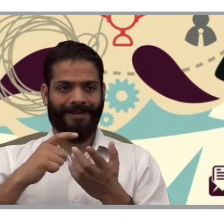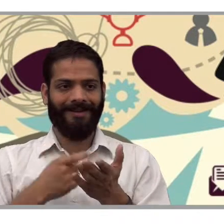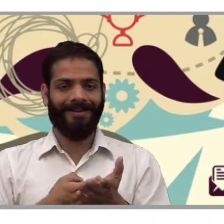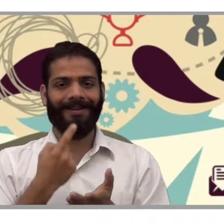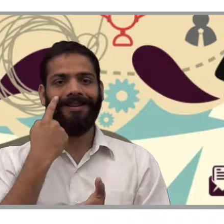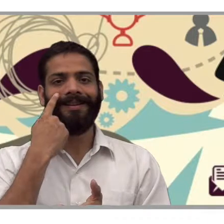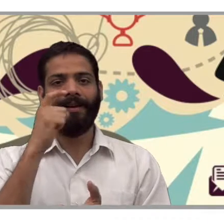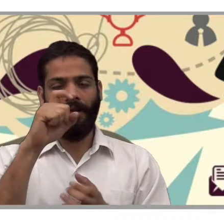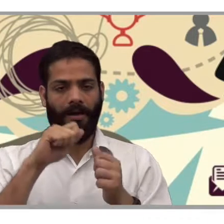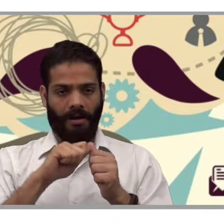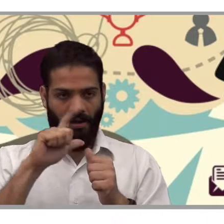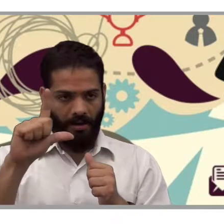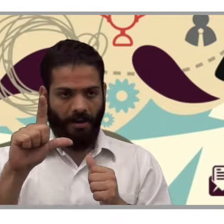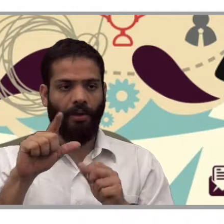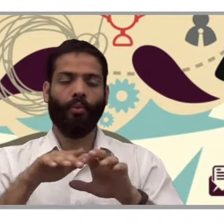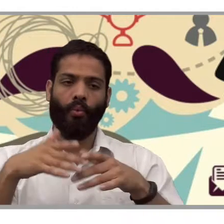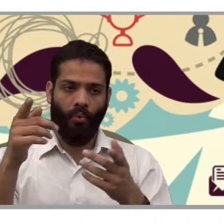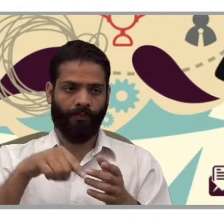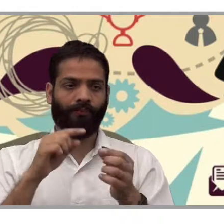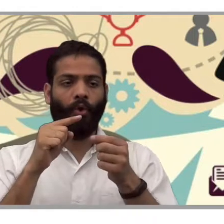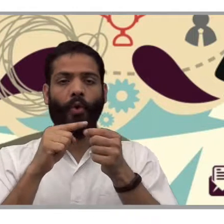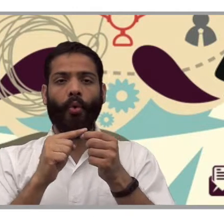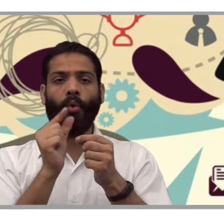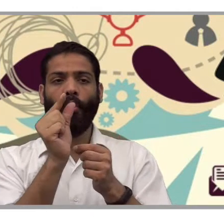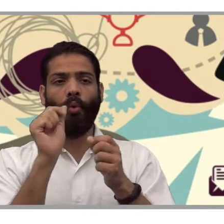it, old is signed.